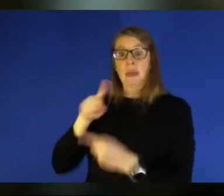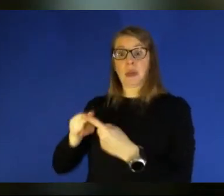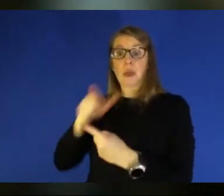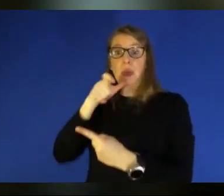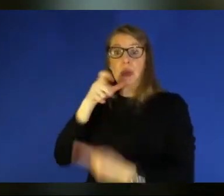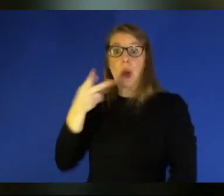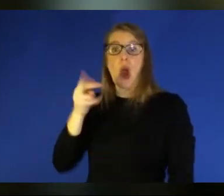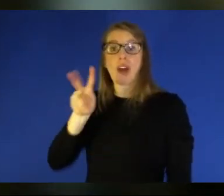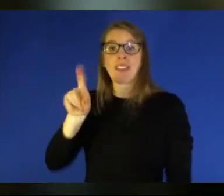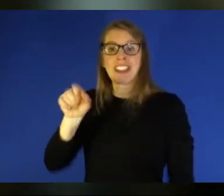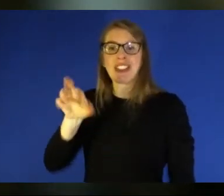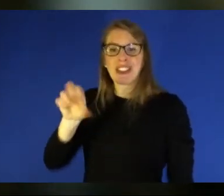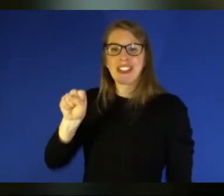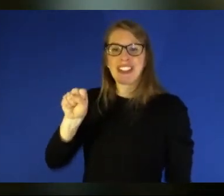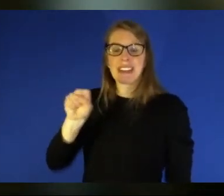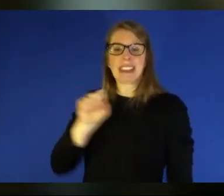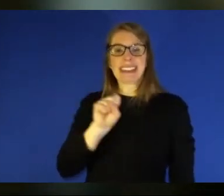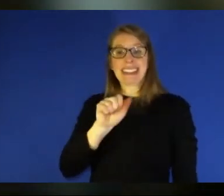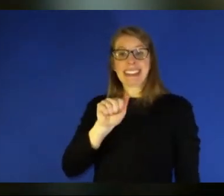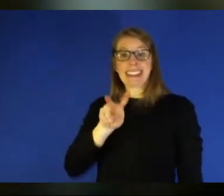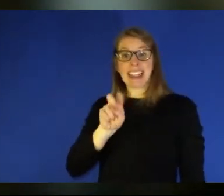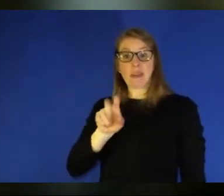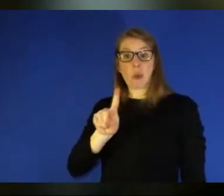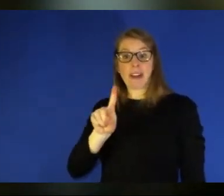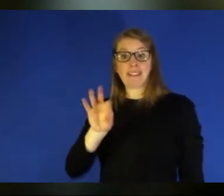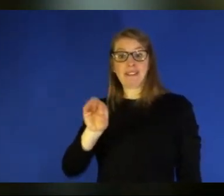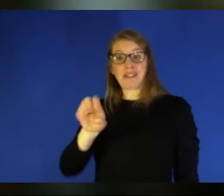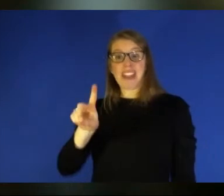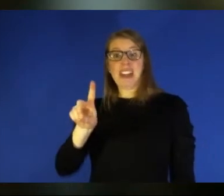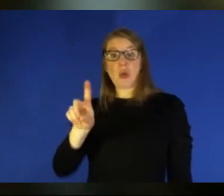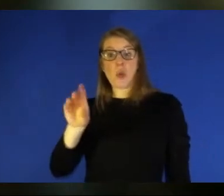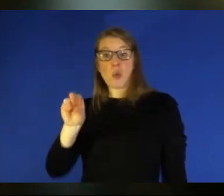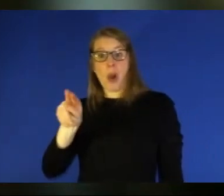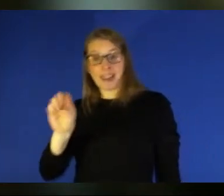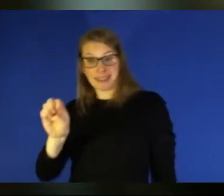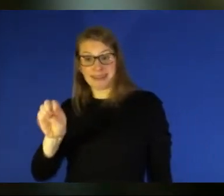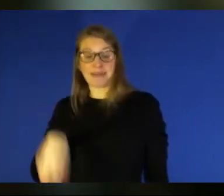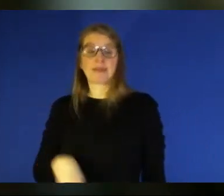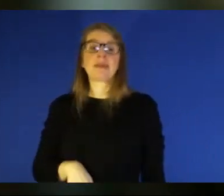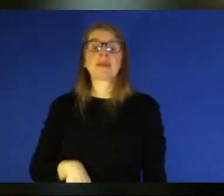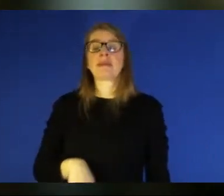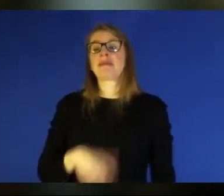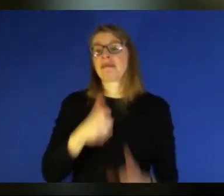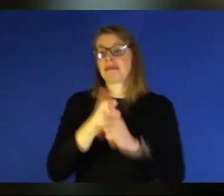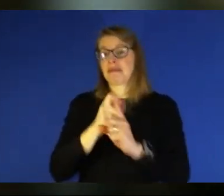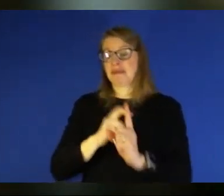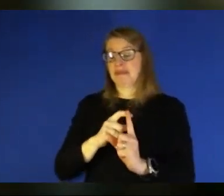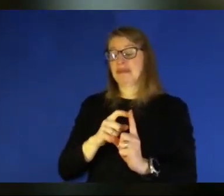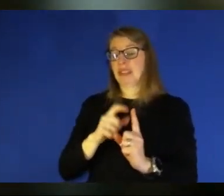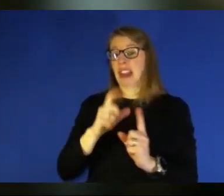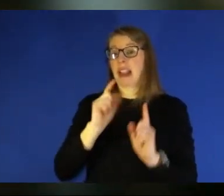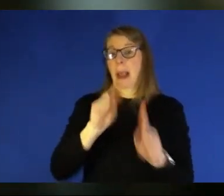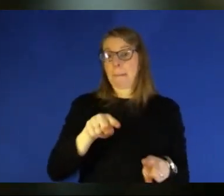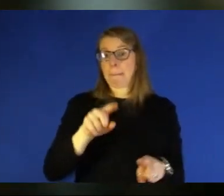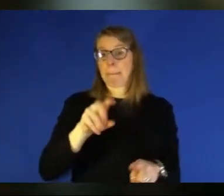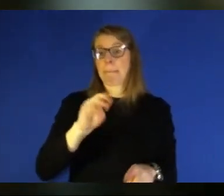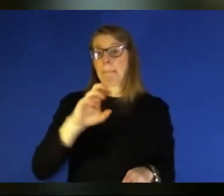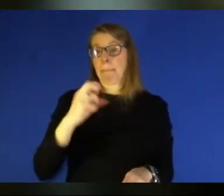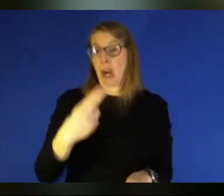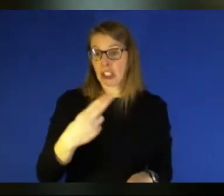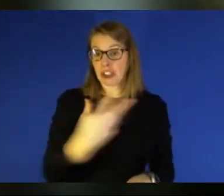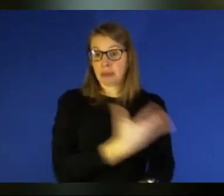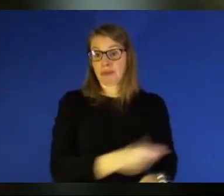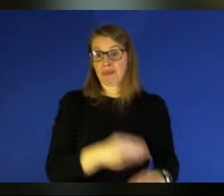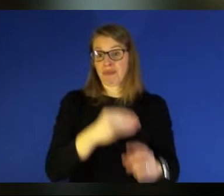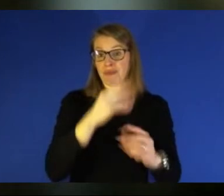then come in and donate during the month of March. And we'll be able to donate on behalf of those donors. In terms of